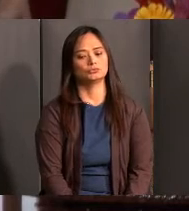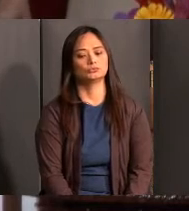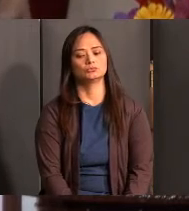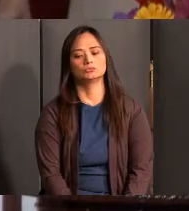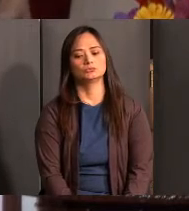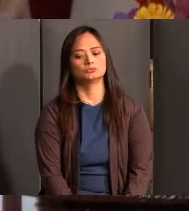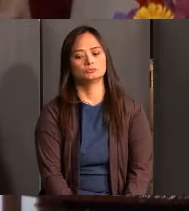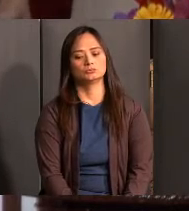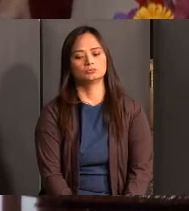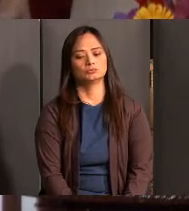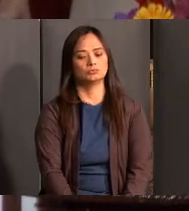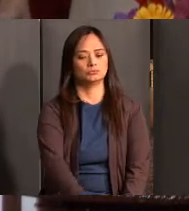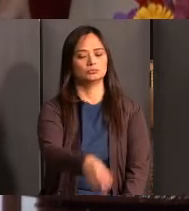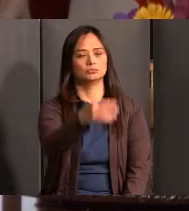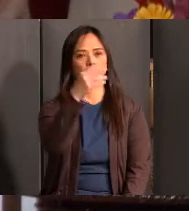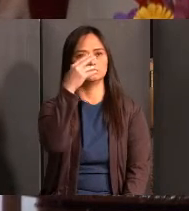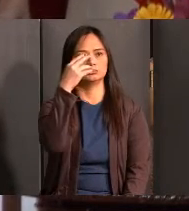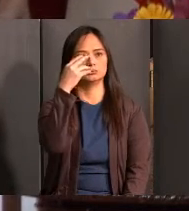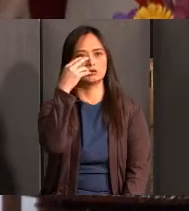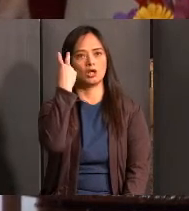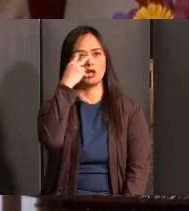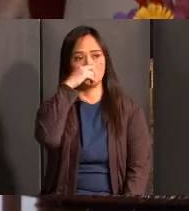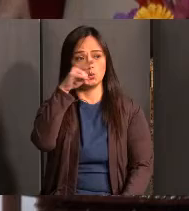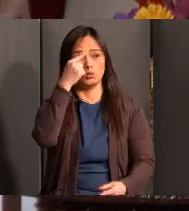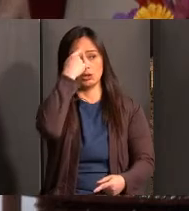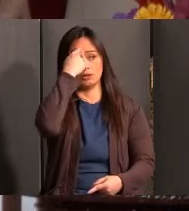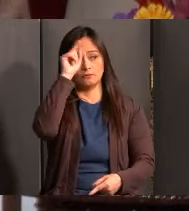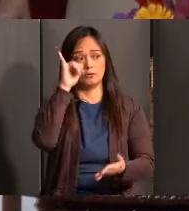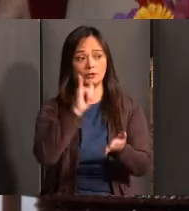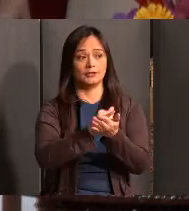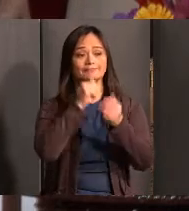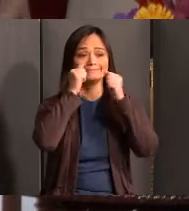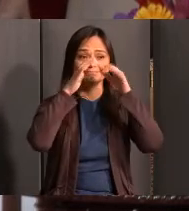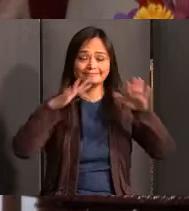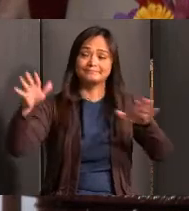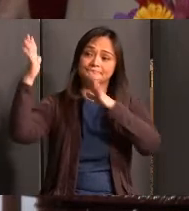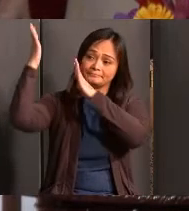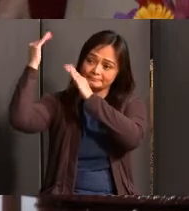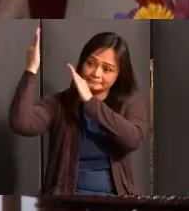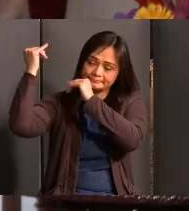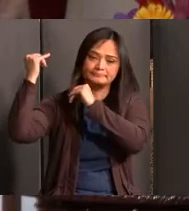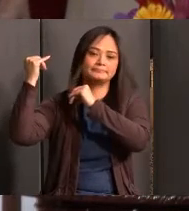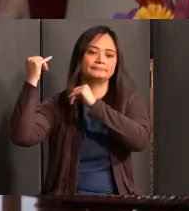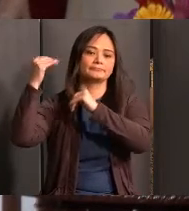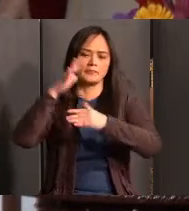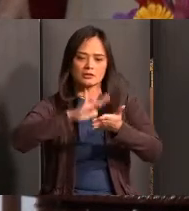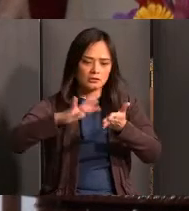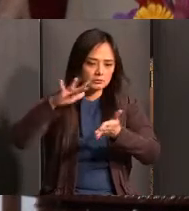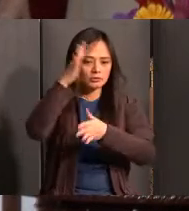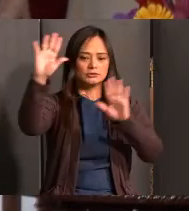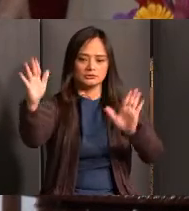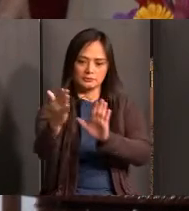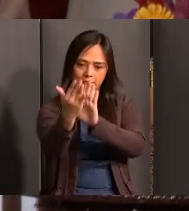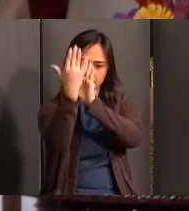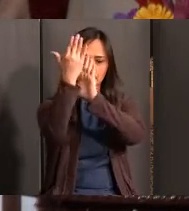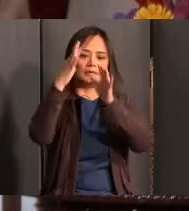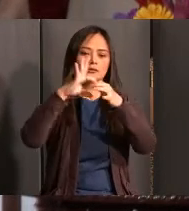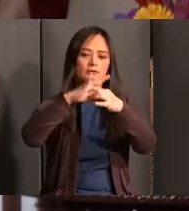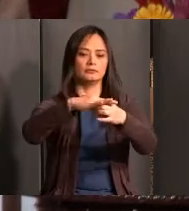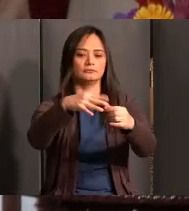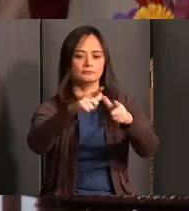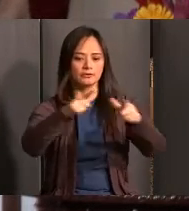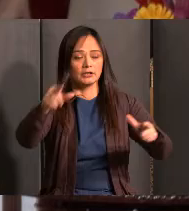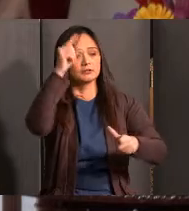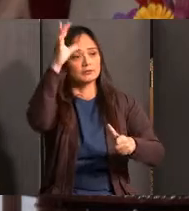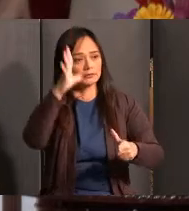in our screen. Everyone, read with me. Looking for that blessed hope and the glorious appearing of the